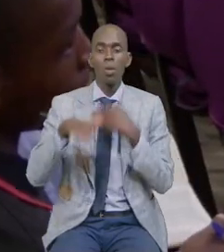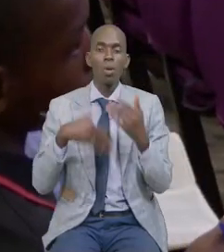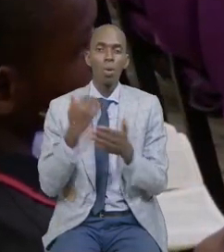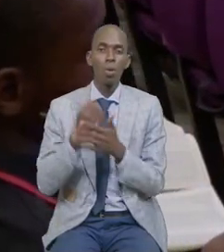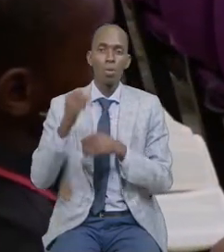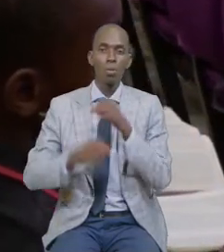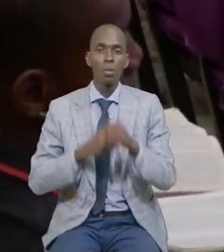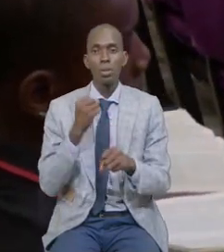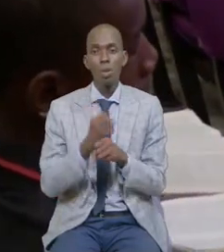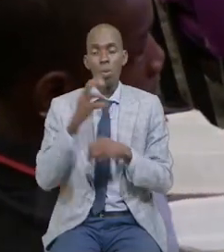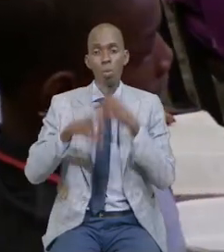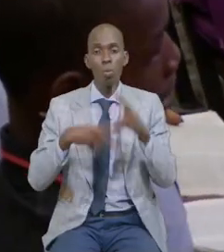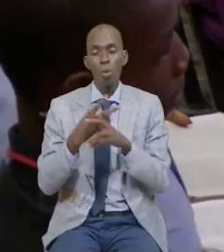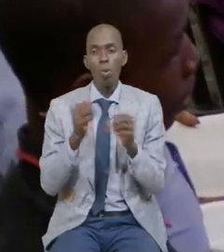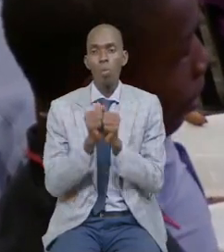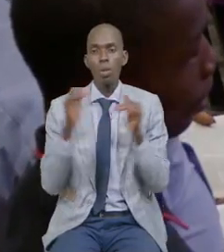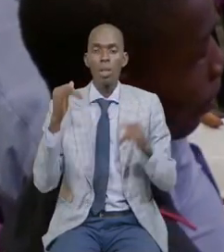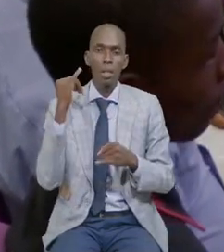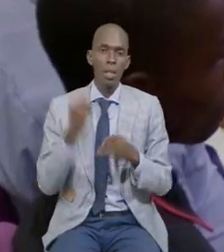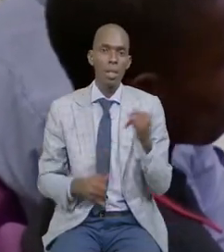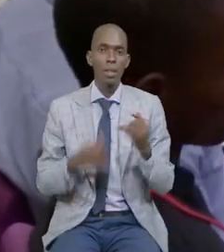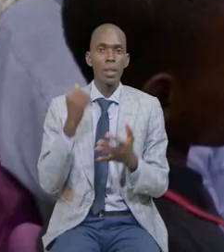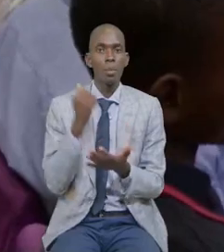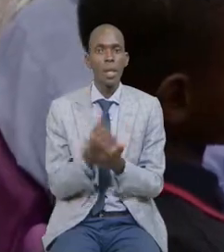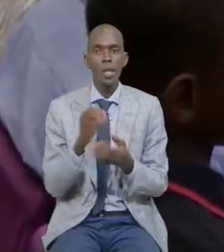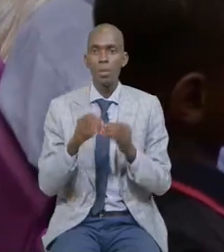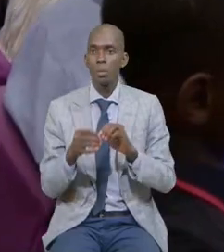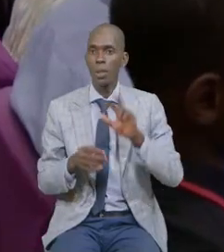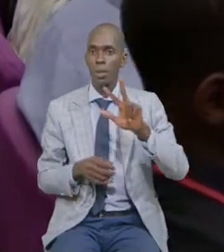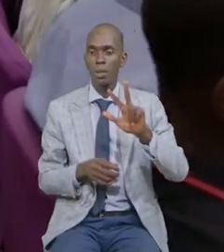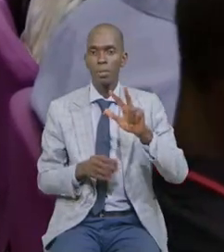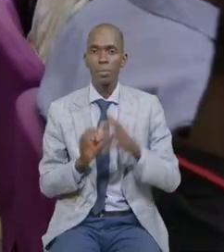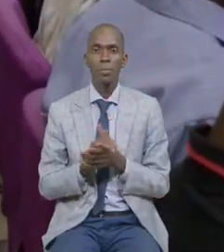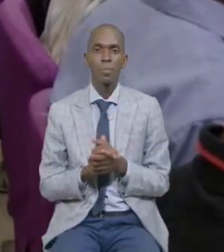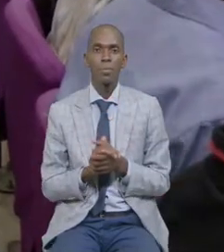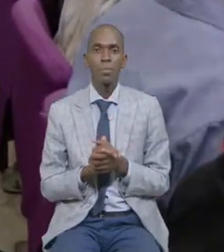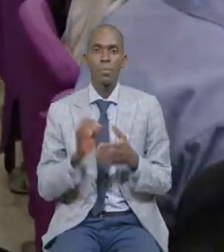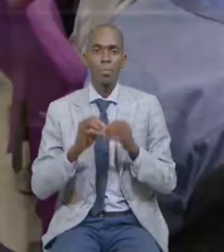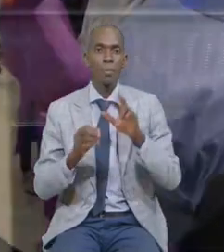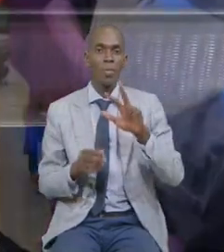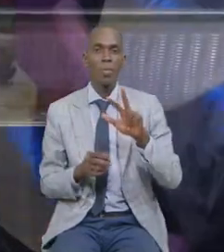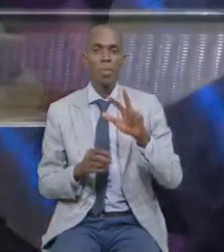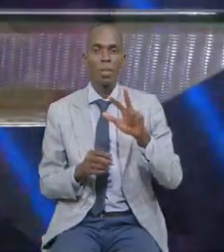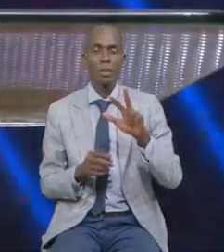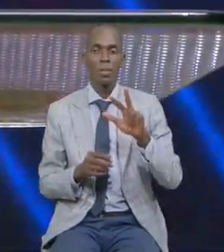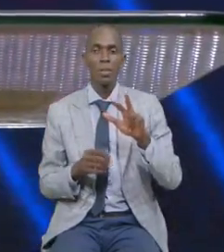without end. Amen. Look at number three here. Number three, we're looking at